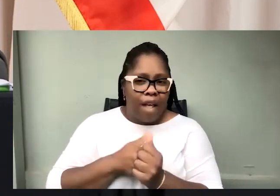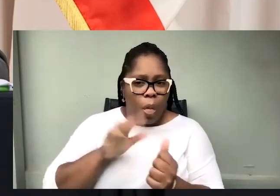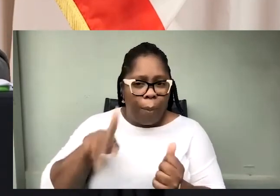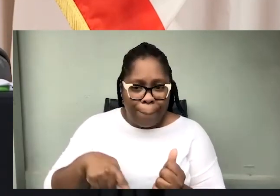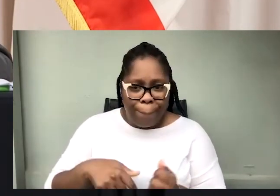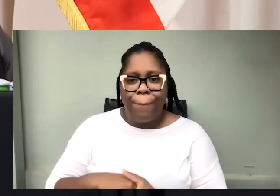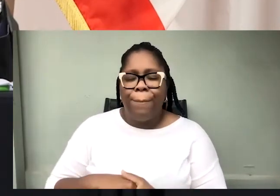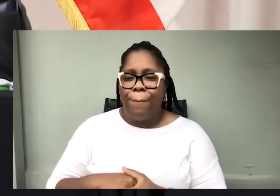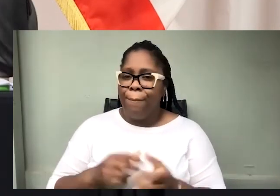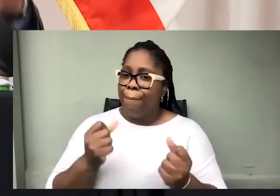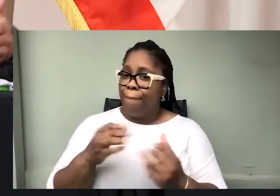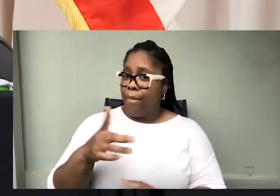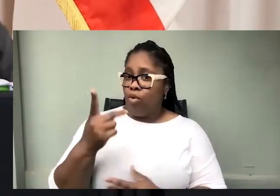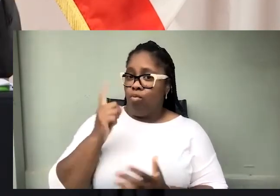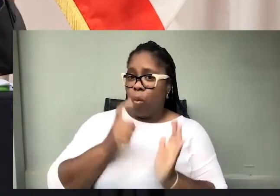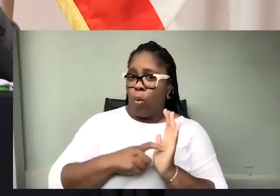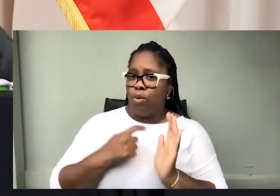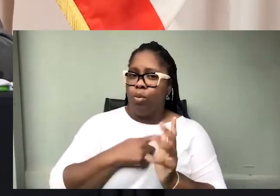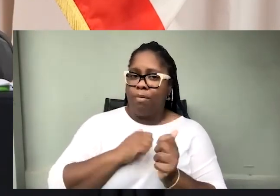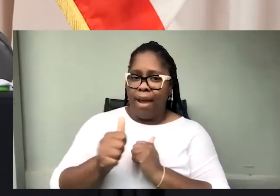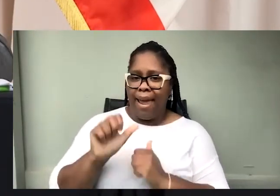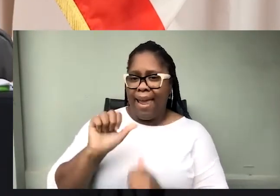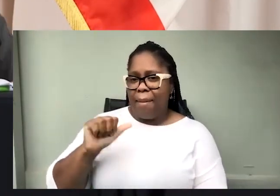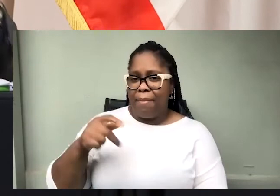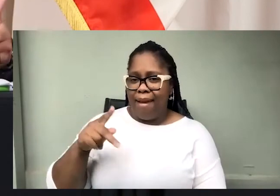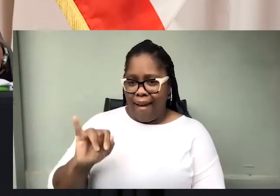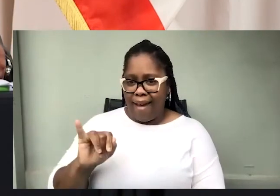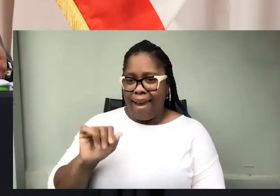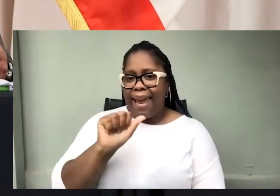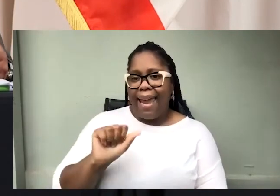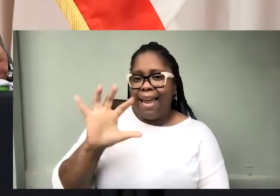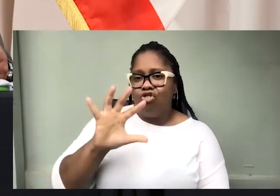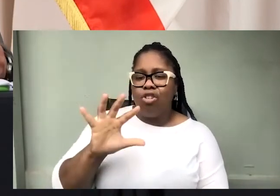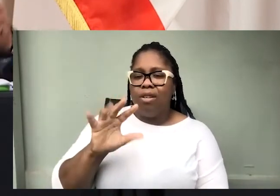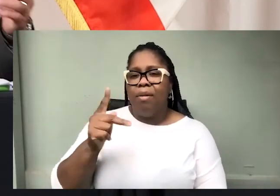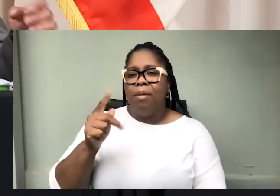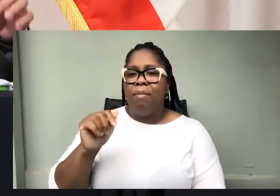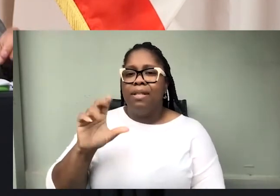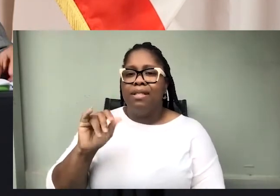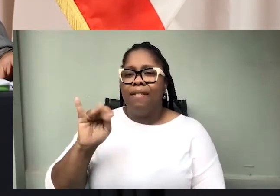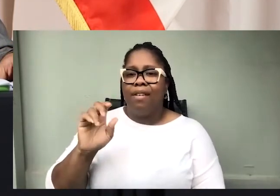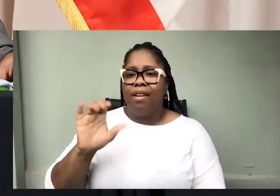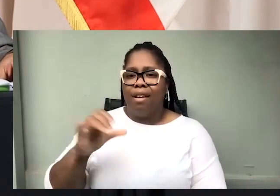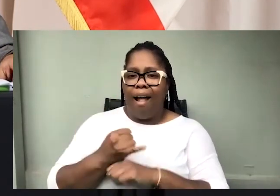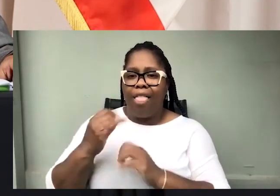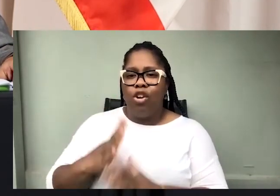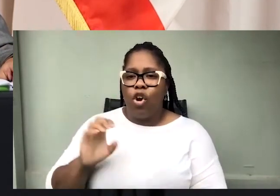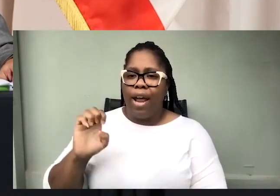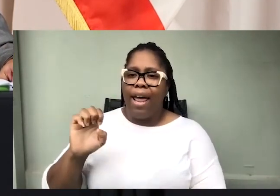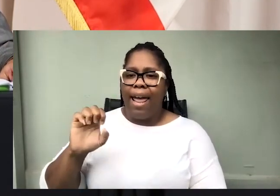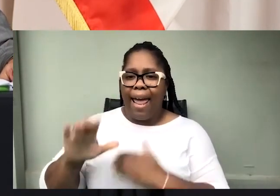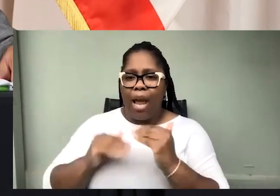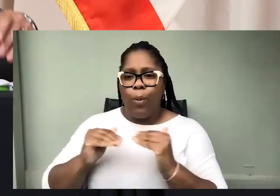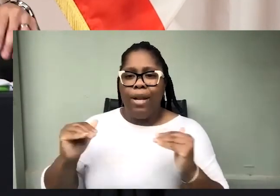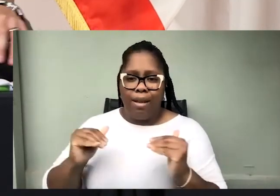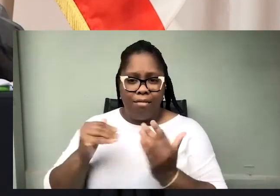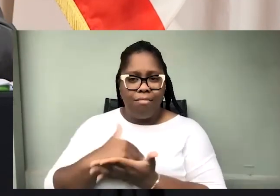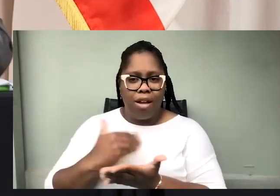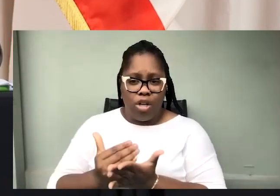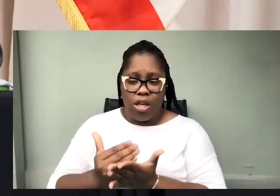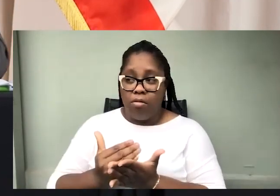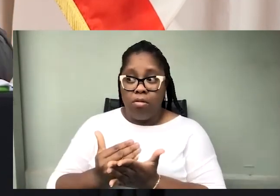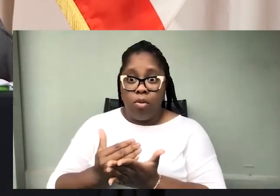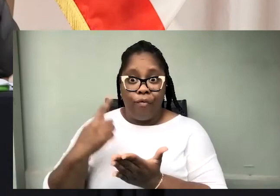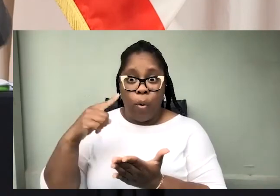may have seen that we passed an API, an Asian Pacific Islander equity budget this year, and a good chunk of that money is actually going to